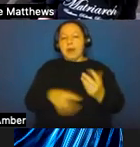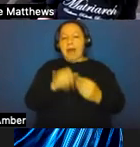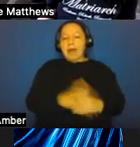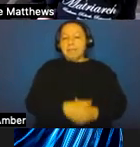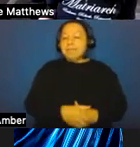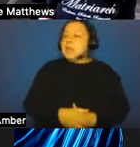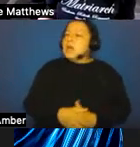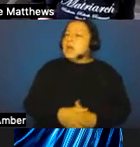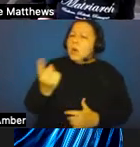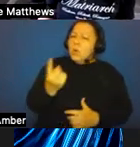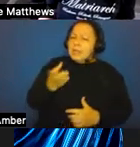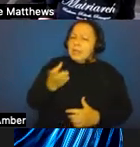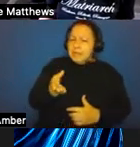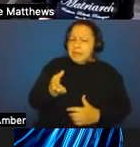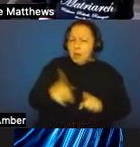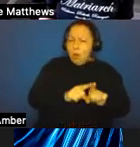like,